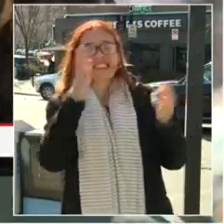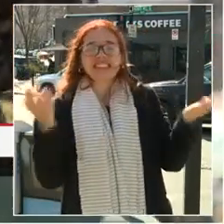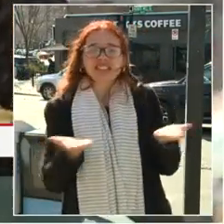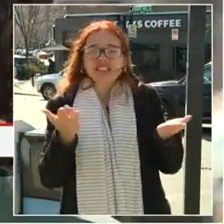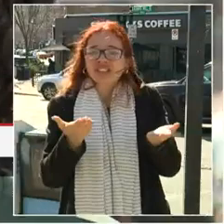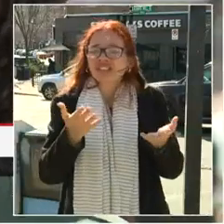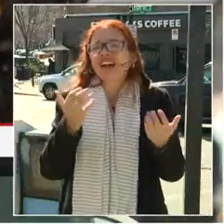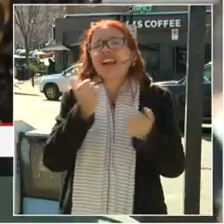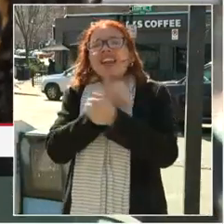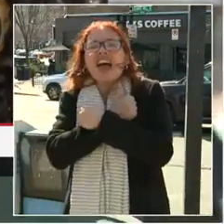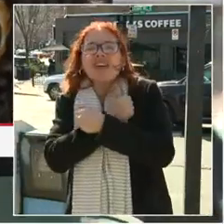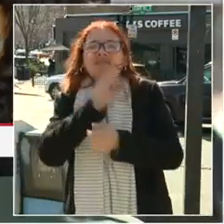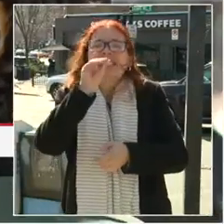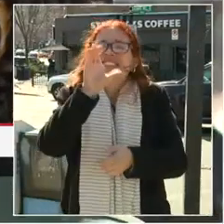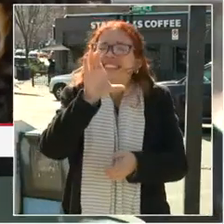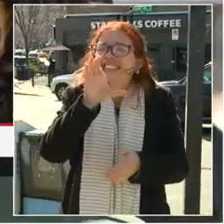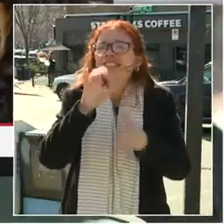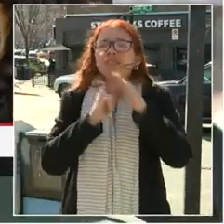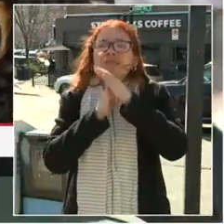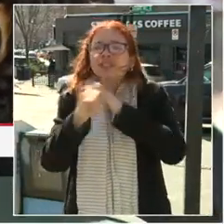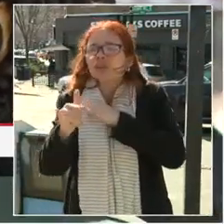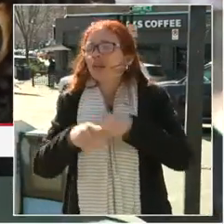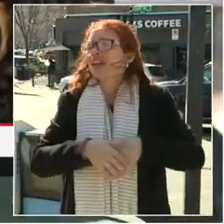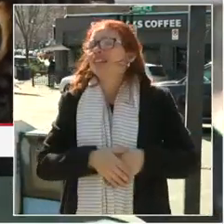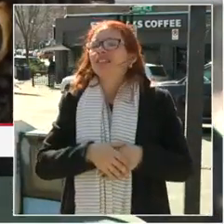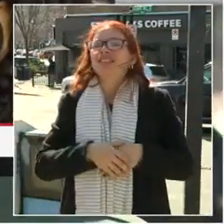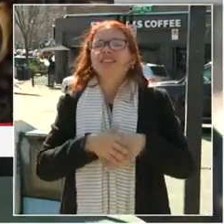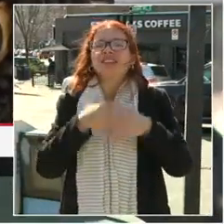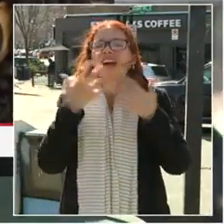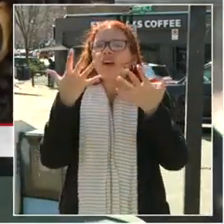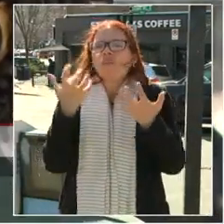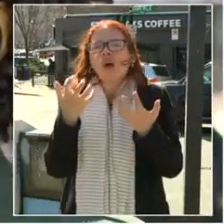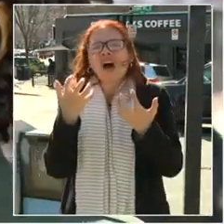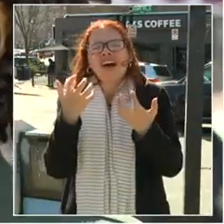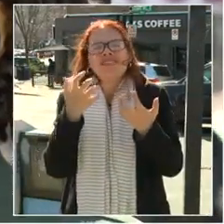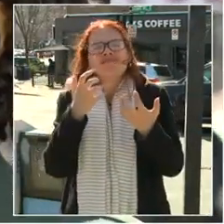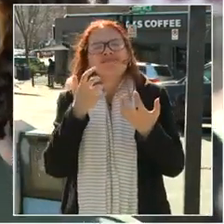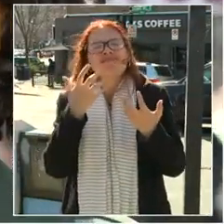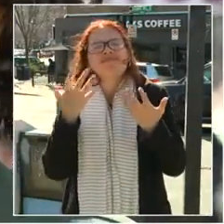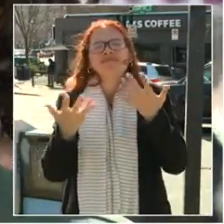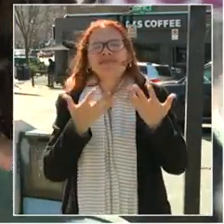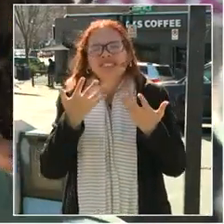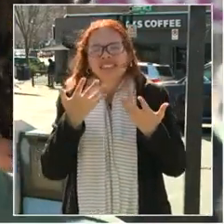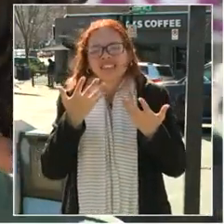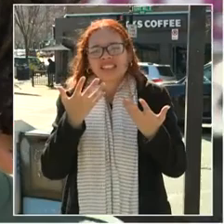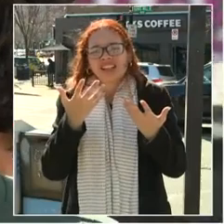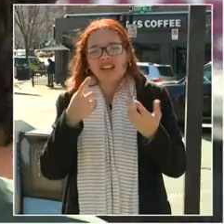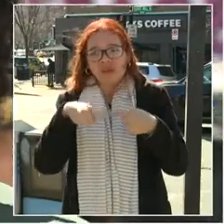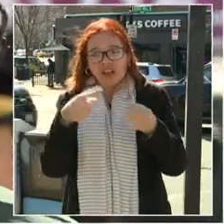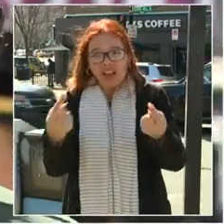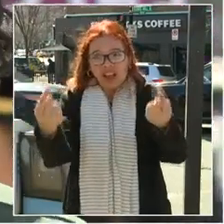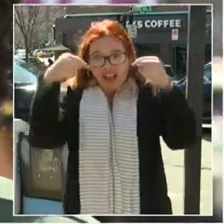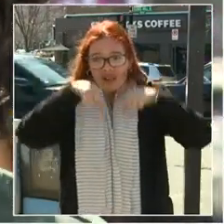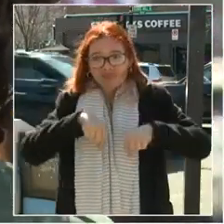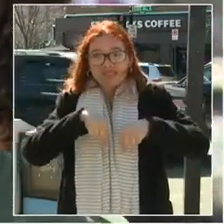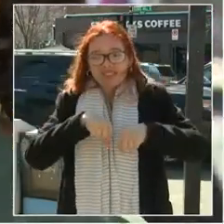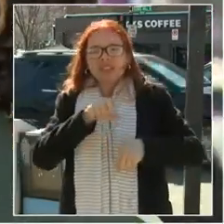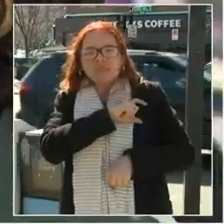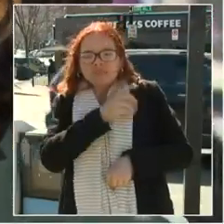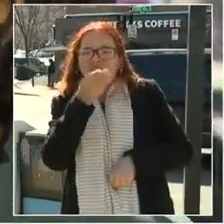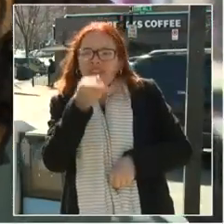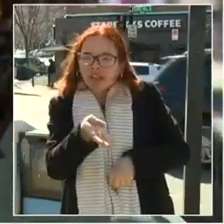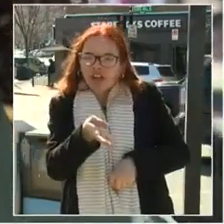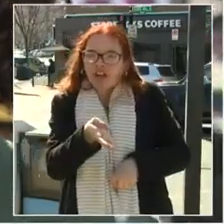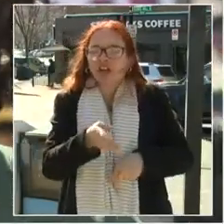D.C. Metro. But they do want to make sure that when they come, that there are officers there, or that there are people